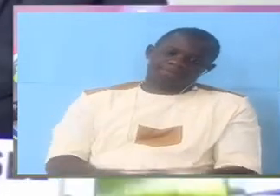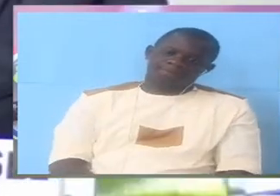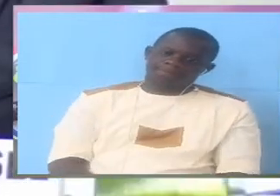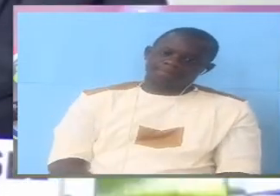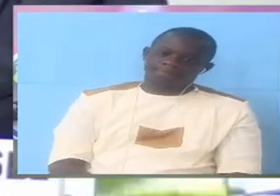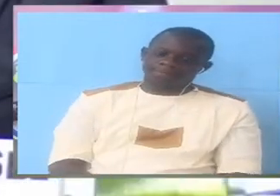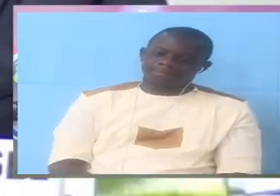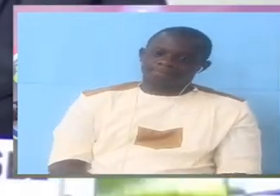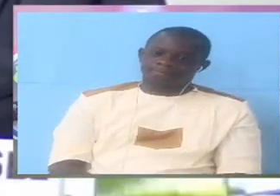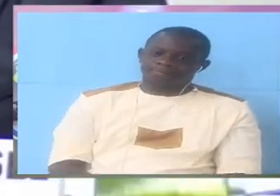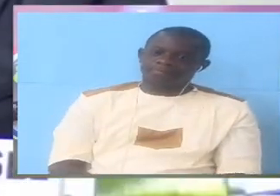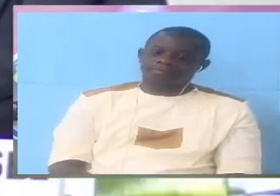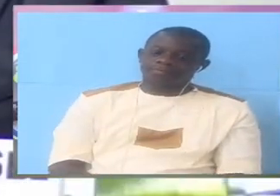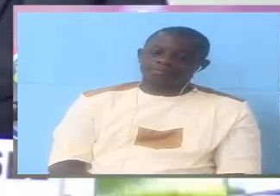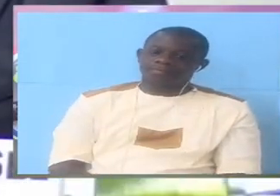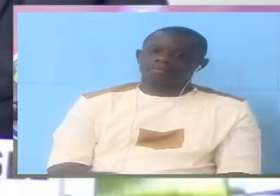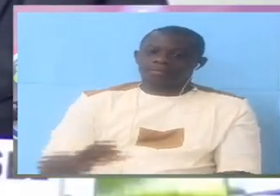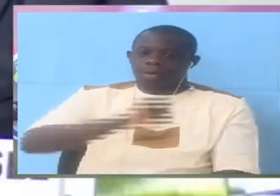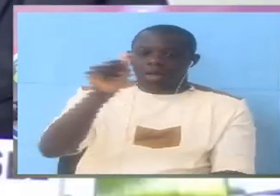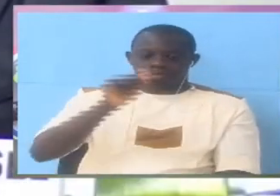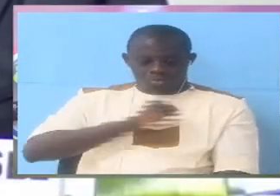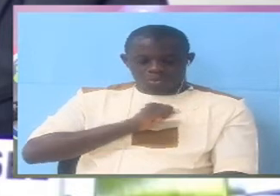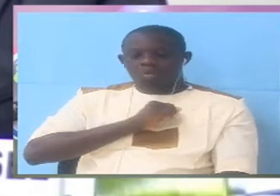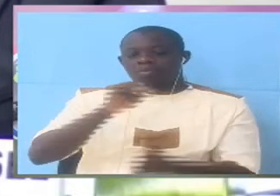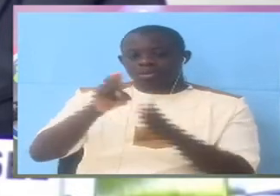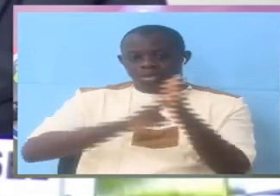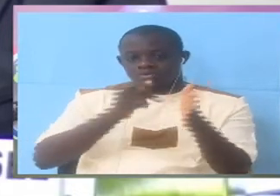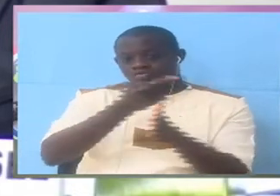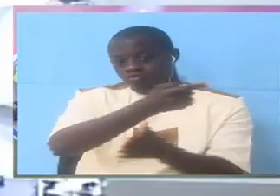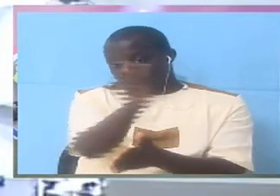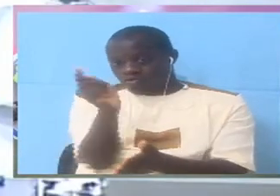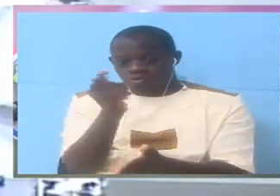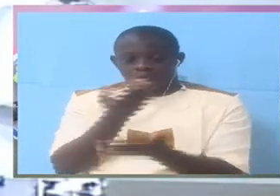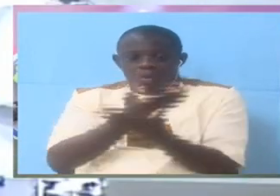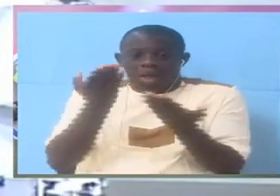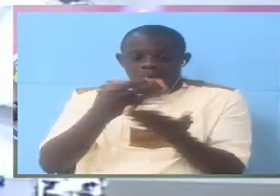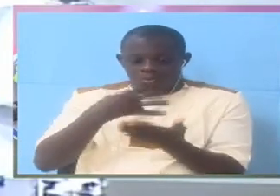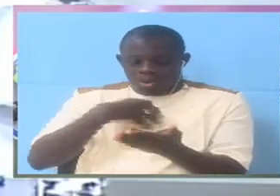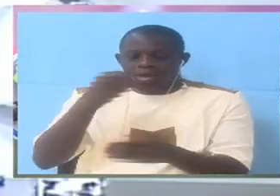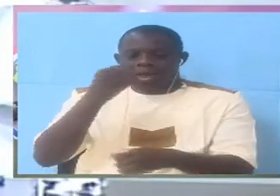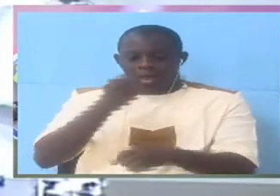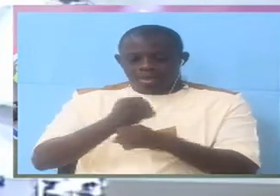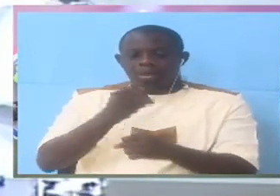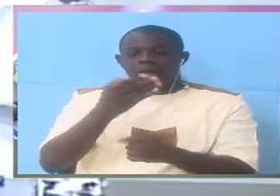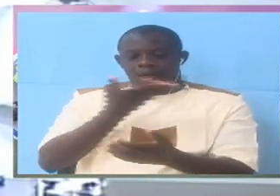And he needed you there because he wanted results.